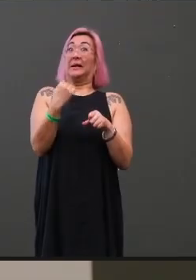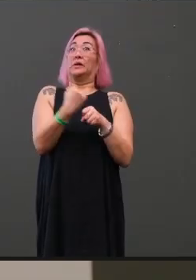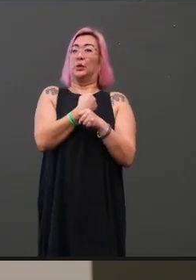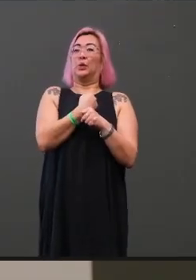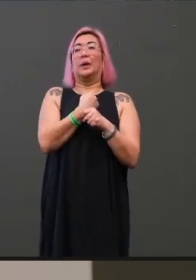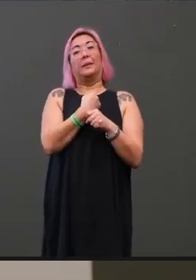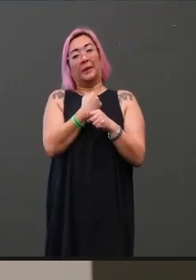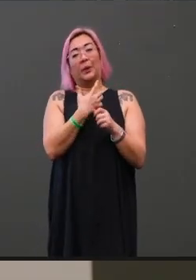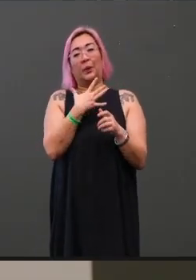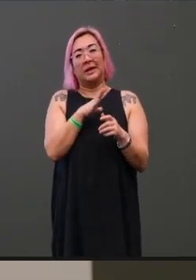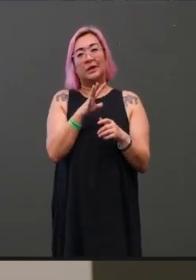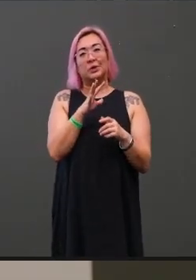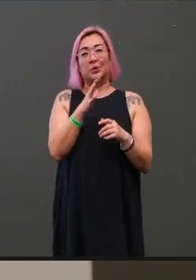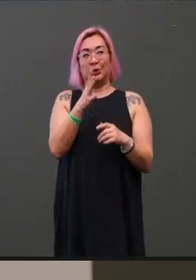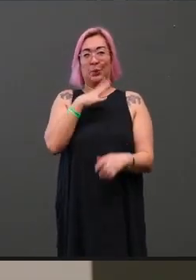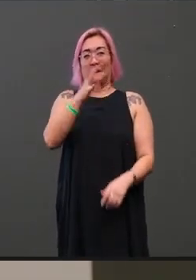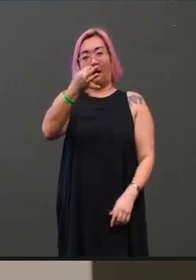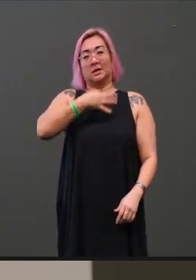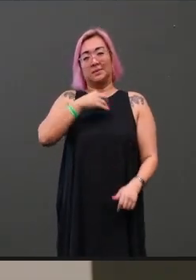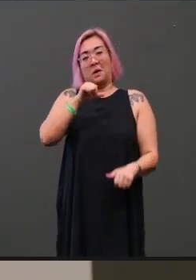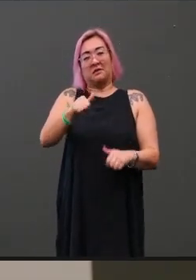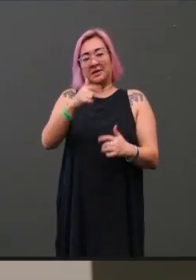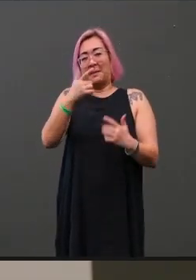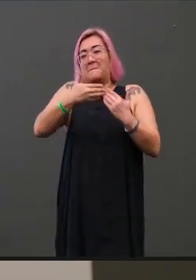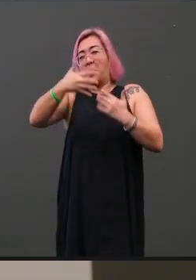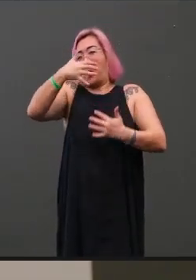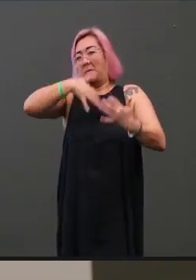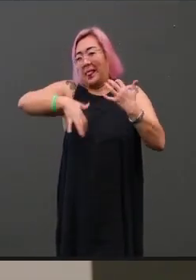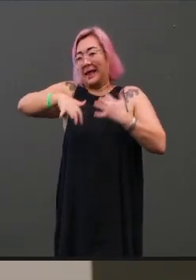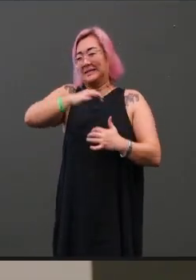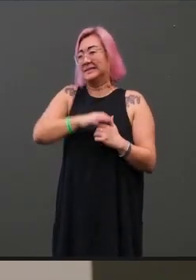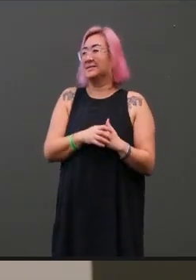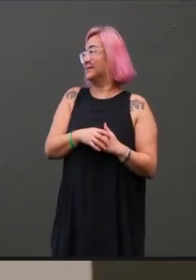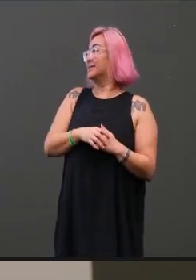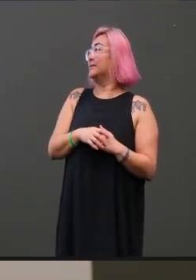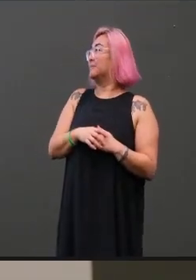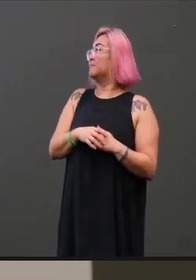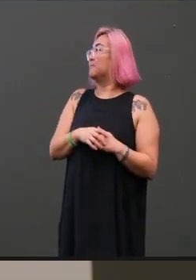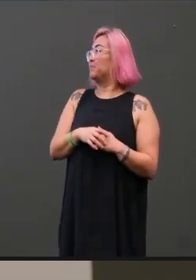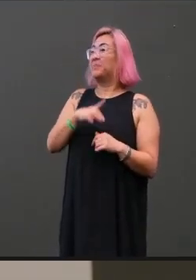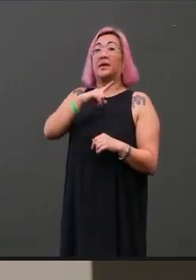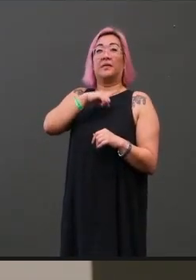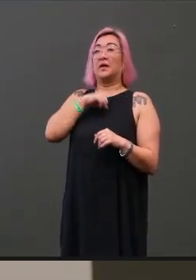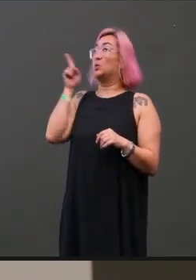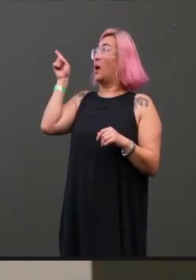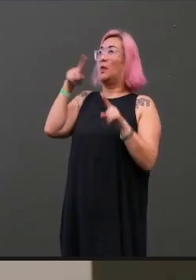because it's a bit of math and stuff. And that's why the tool is a bit more complicated too, because you can rotate the reflection here.